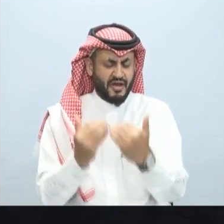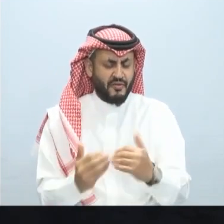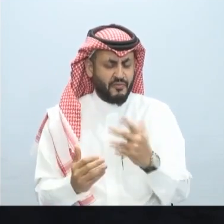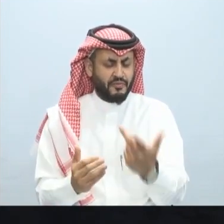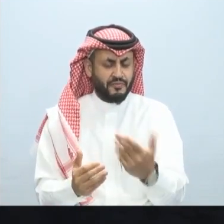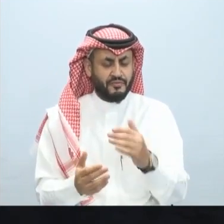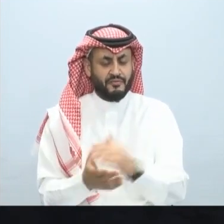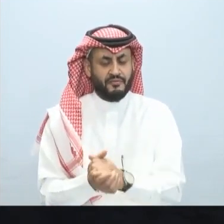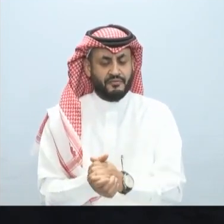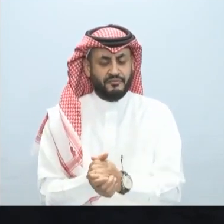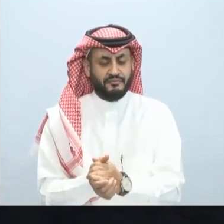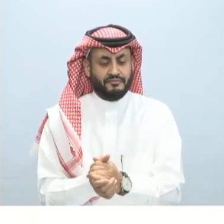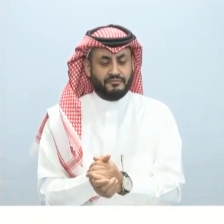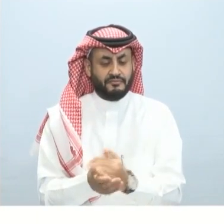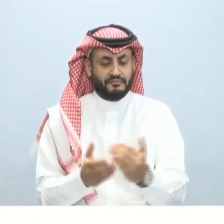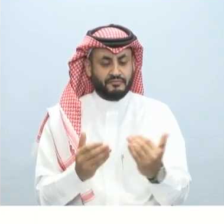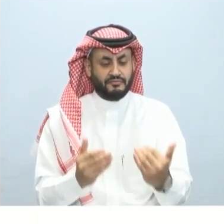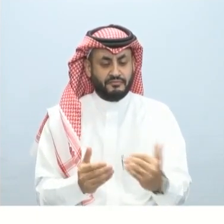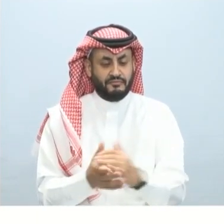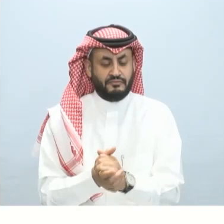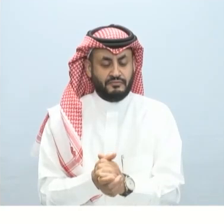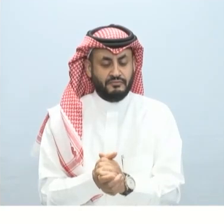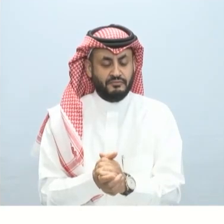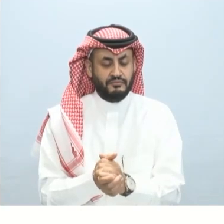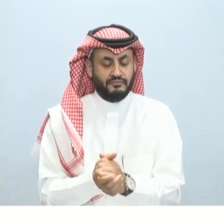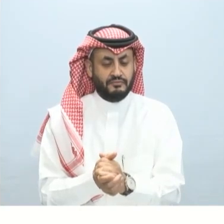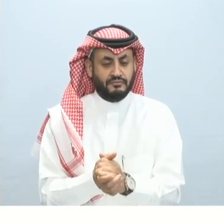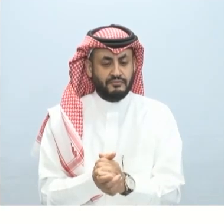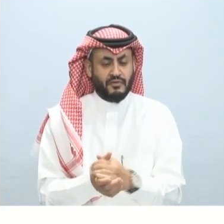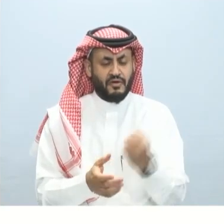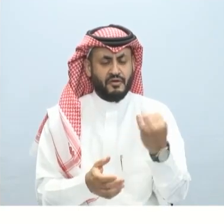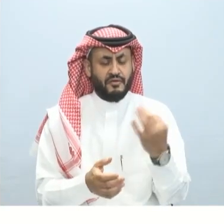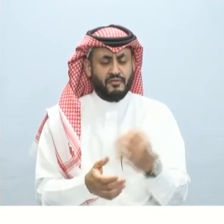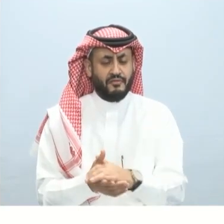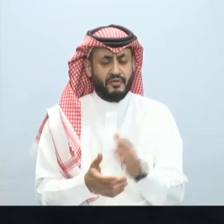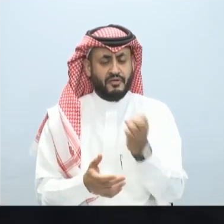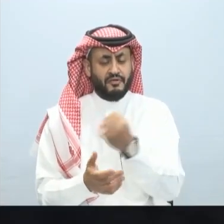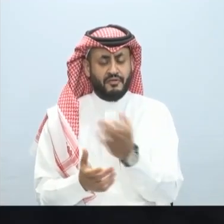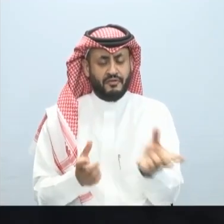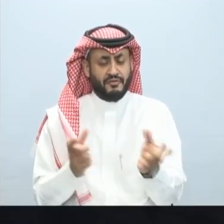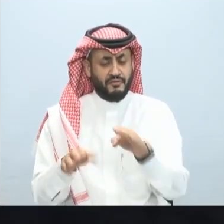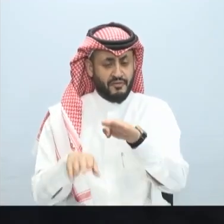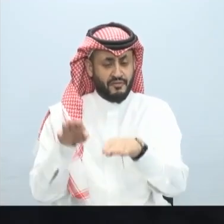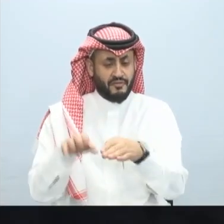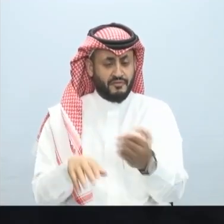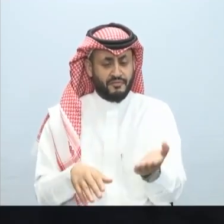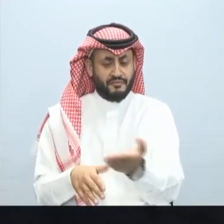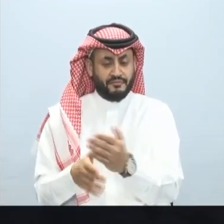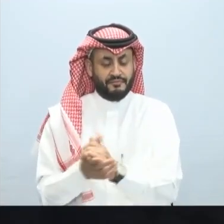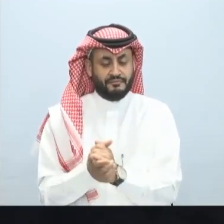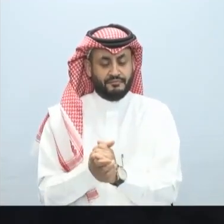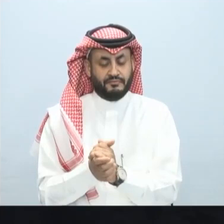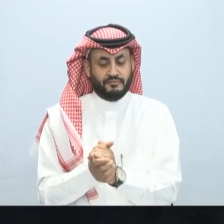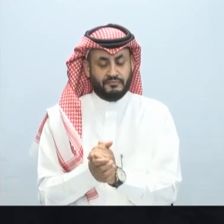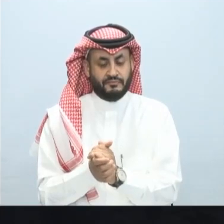before, leading us to the last one, much and many, if we are comparing between two more, and we have here the